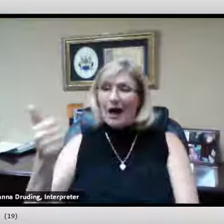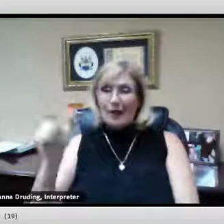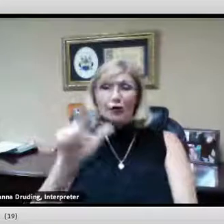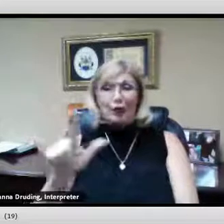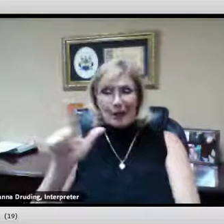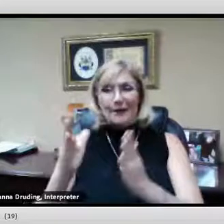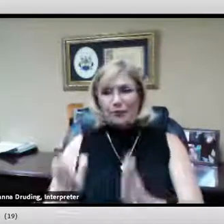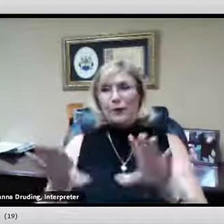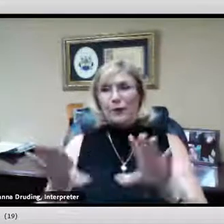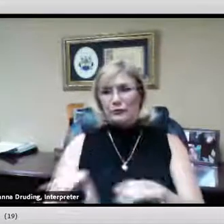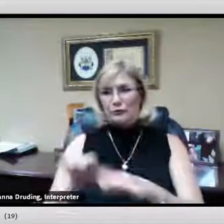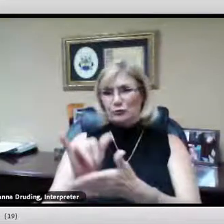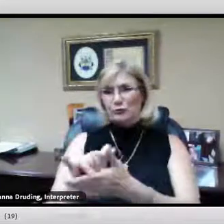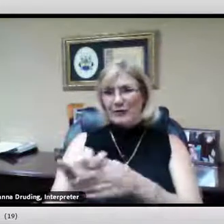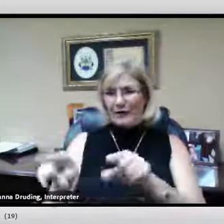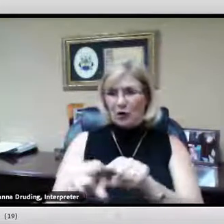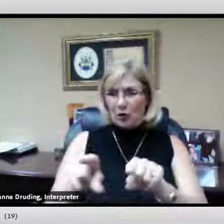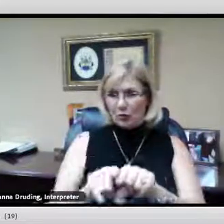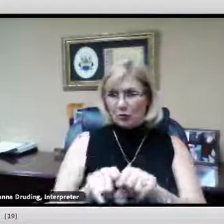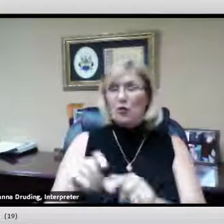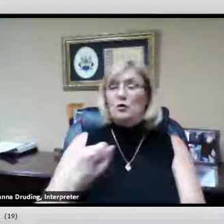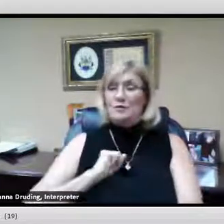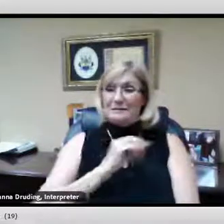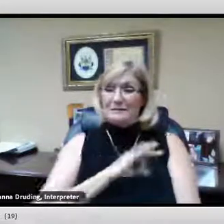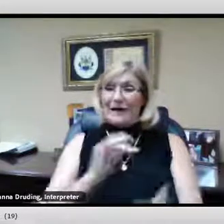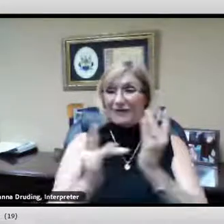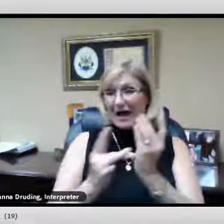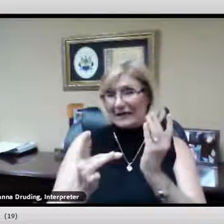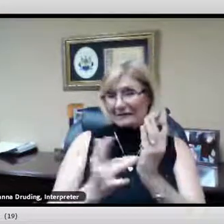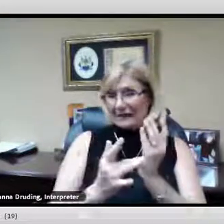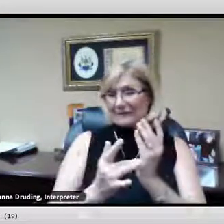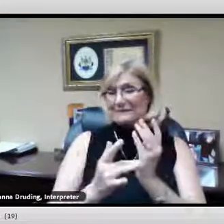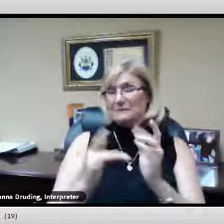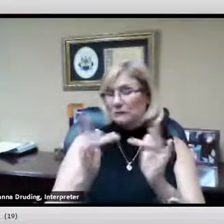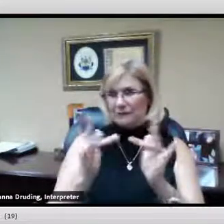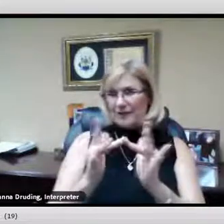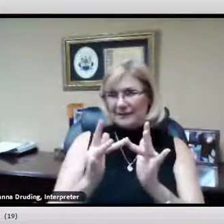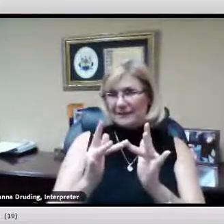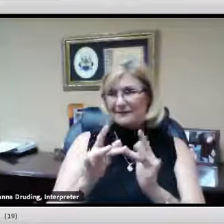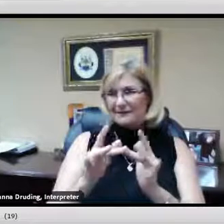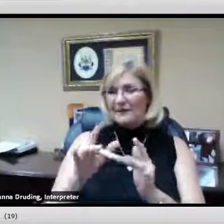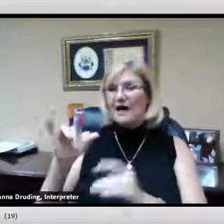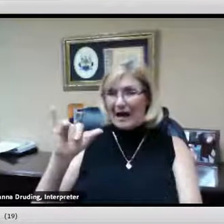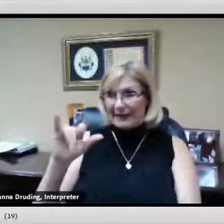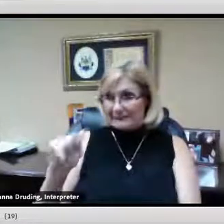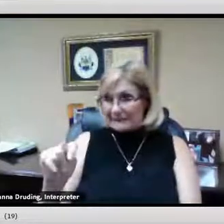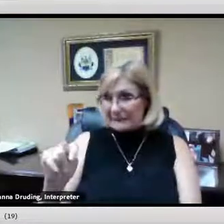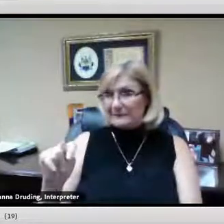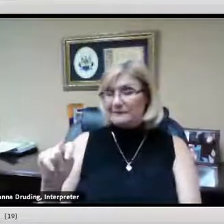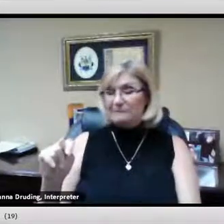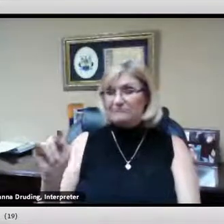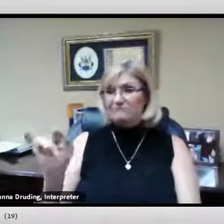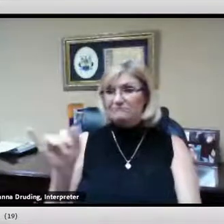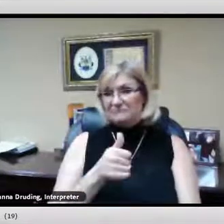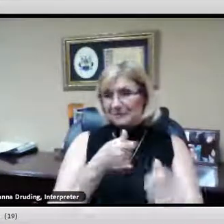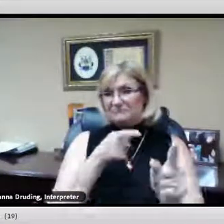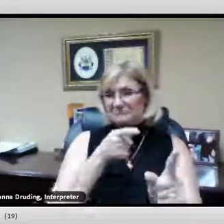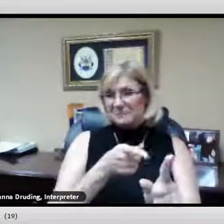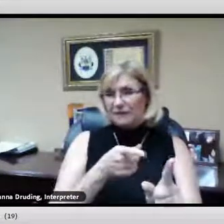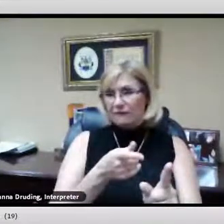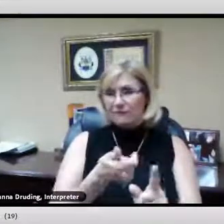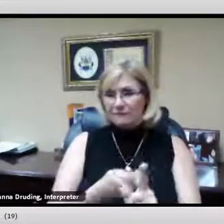that as well, and staff do contact IT directly, and I don't try to keep track of those trouble tickets. And